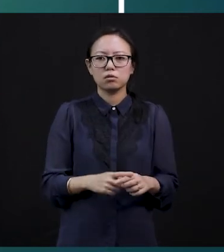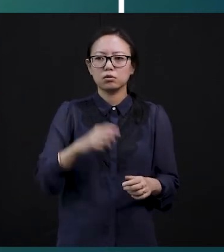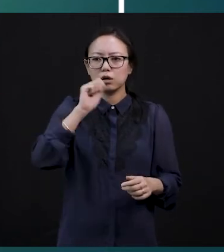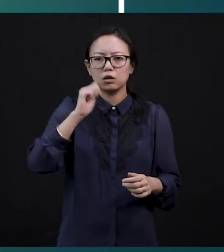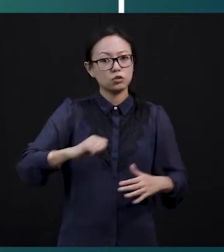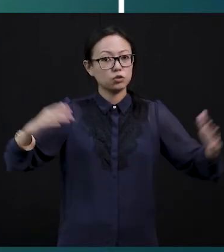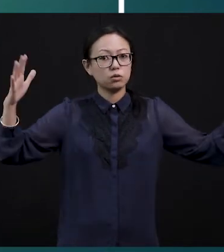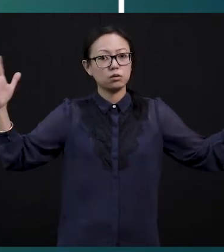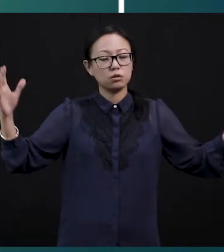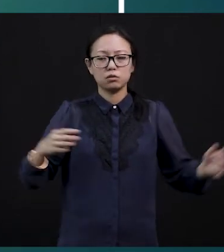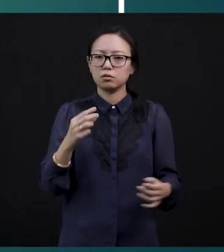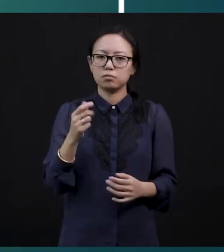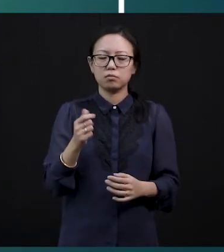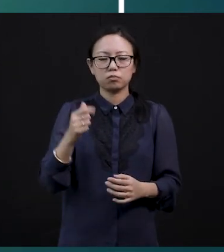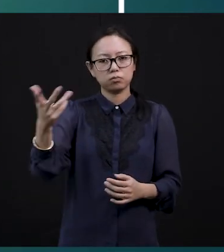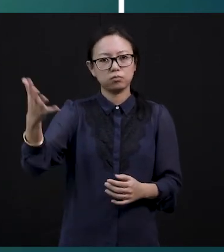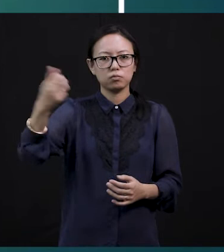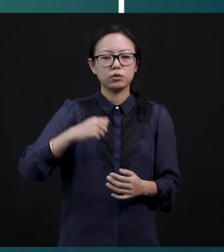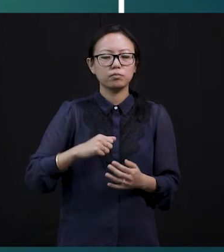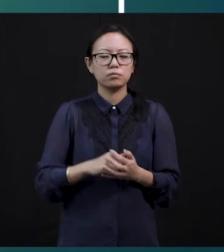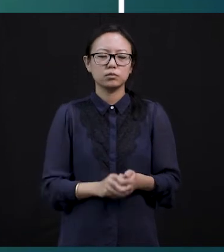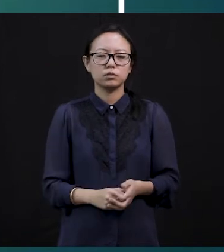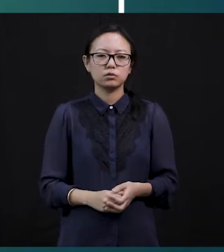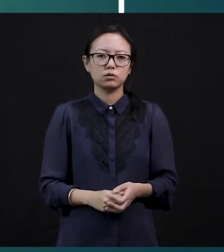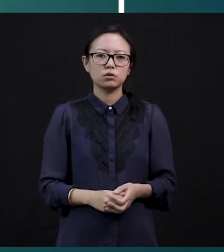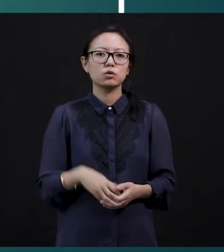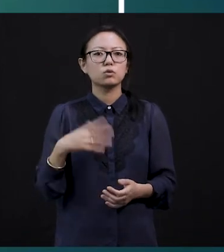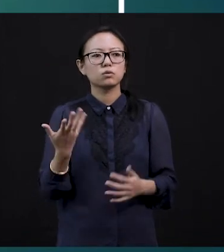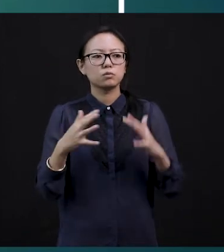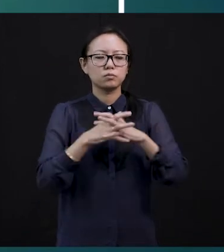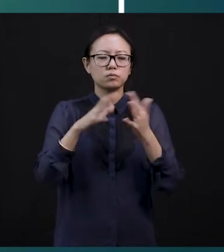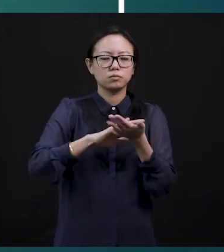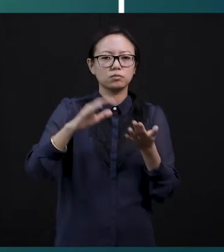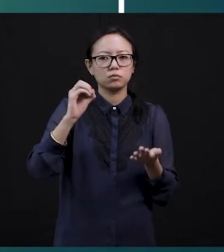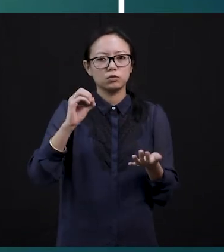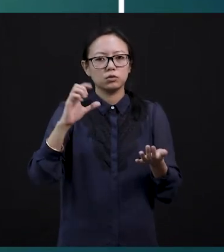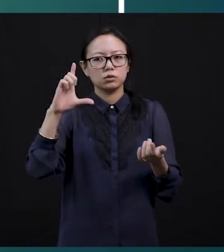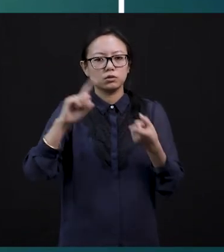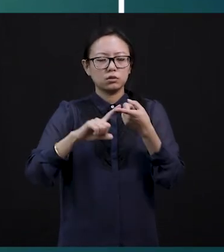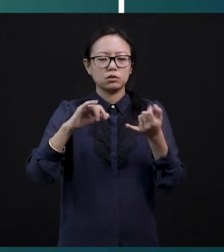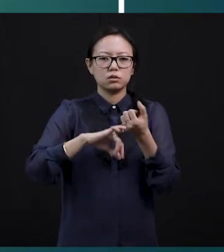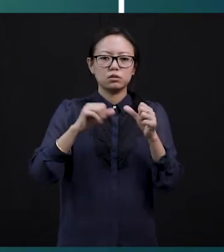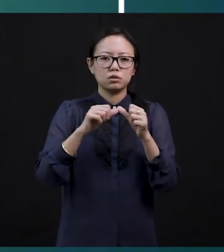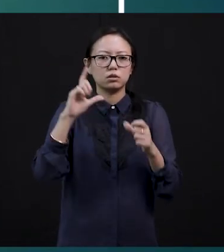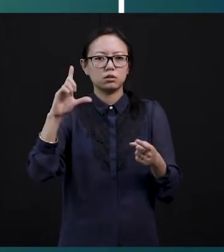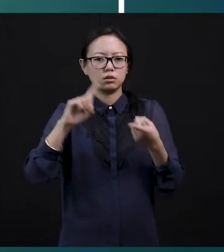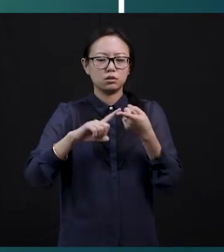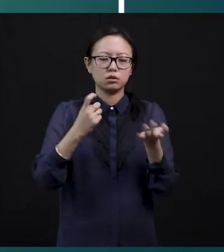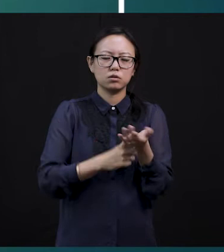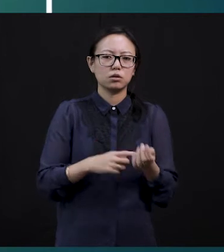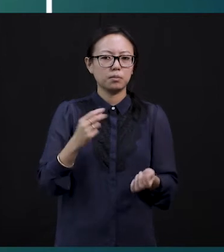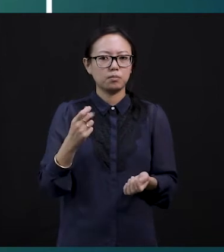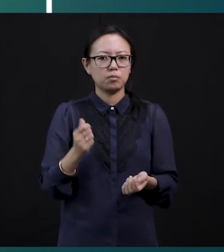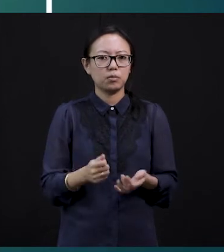quantities. So basically, the wholesaler has to really have the money to invest in